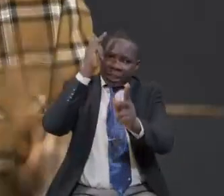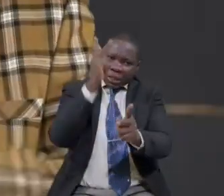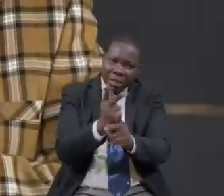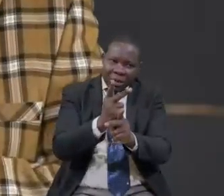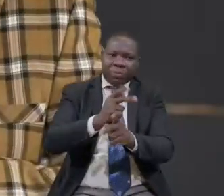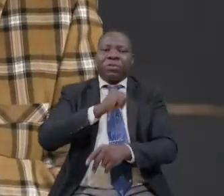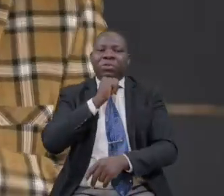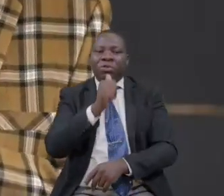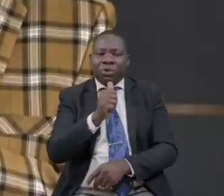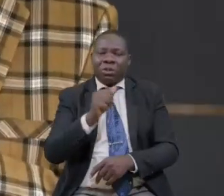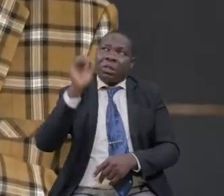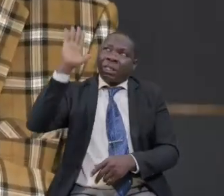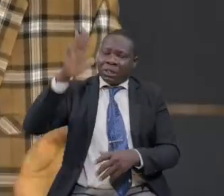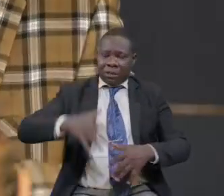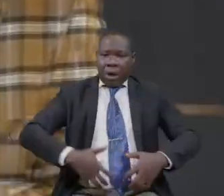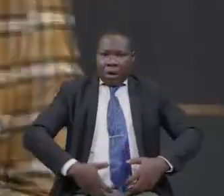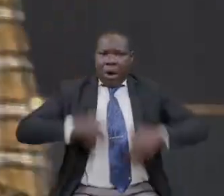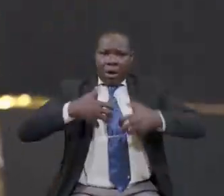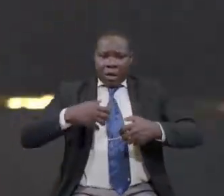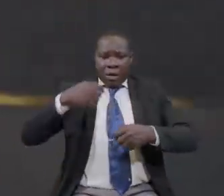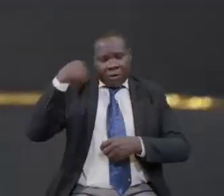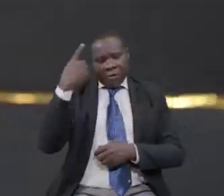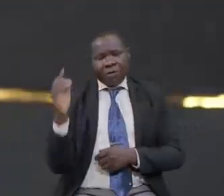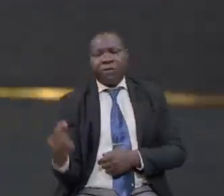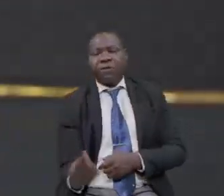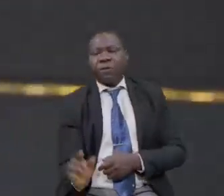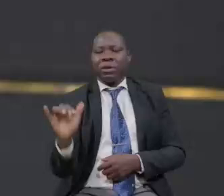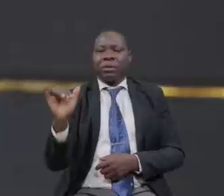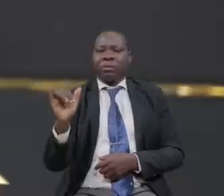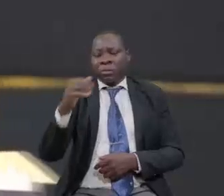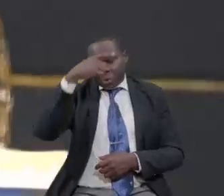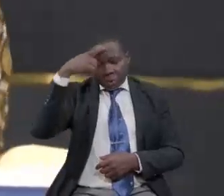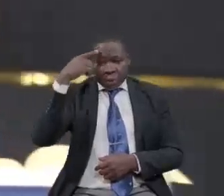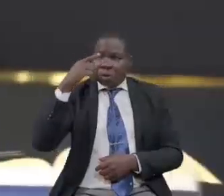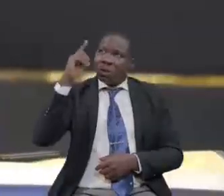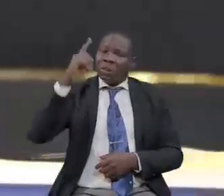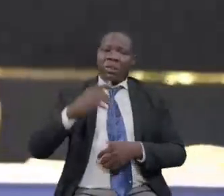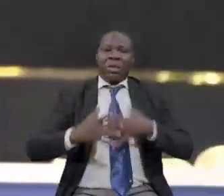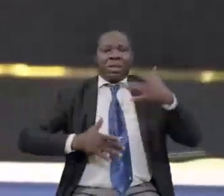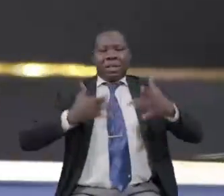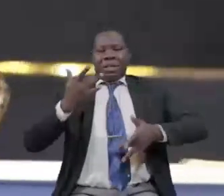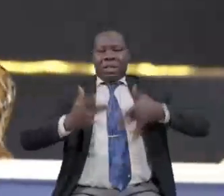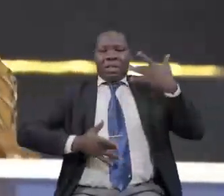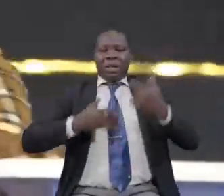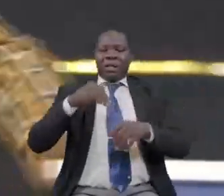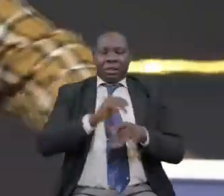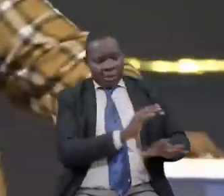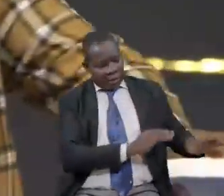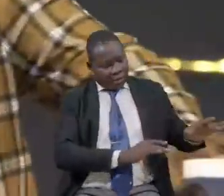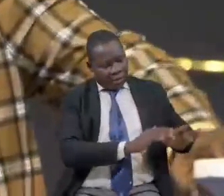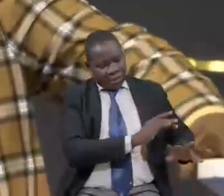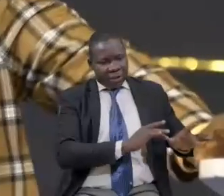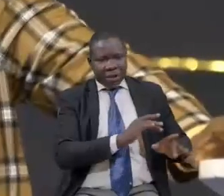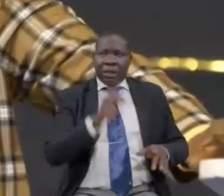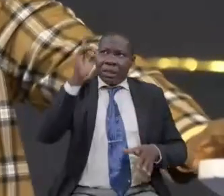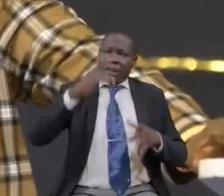anger forever, because he delighteth in mercy. He delighteth mercy, that's still grace